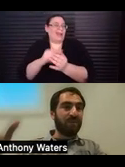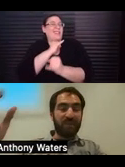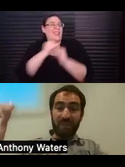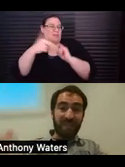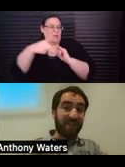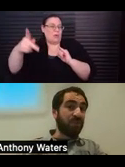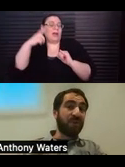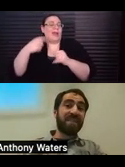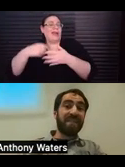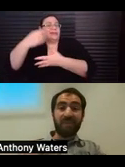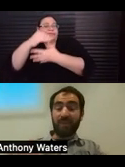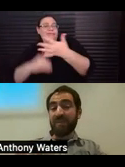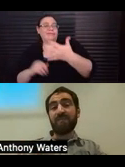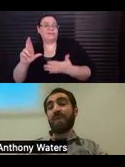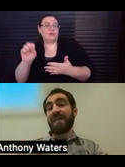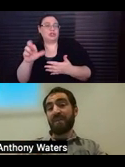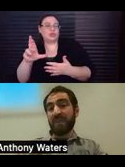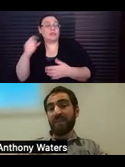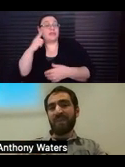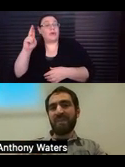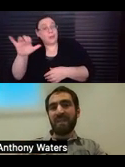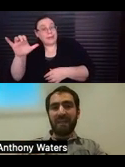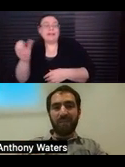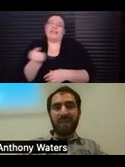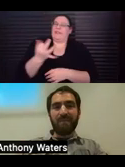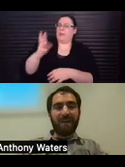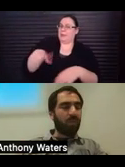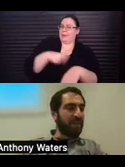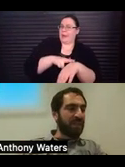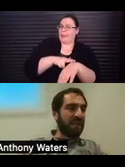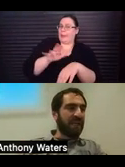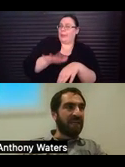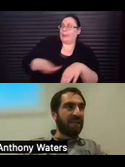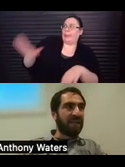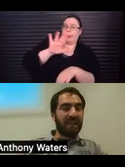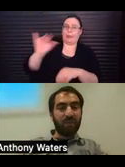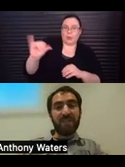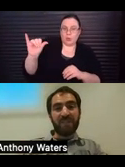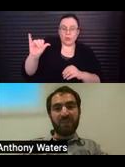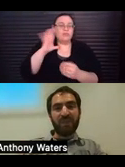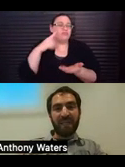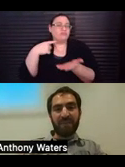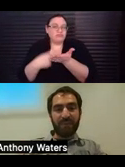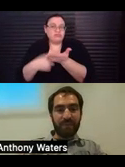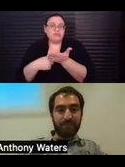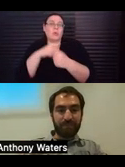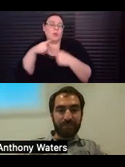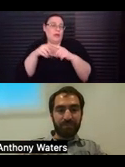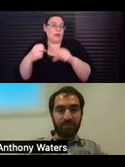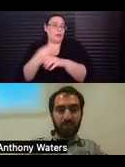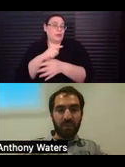deck of resources there in New York City, as well as a few national resources. We'll talk about when to utilize those.